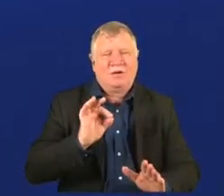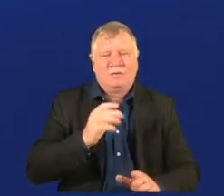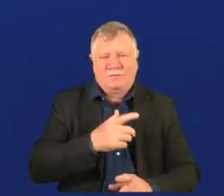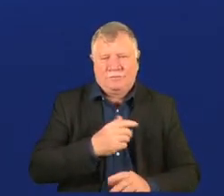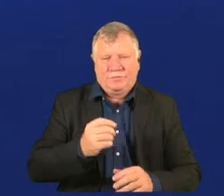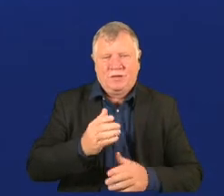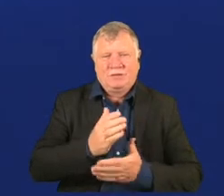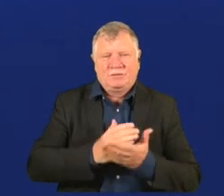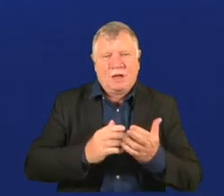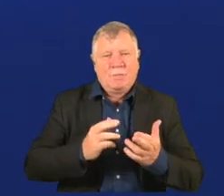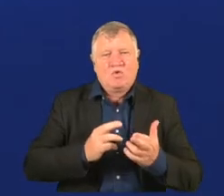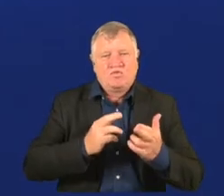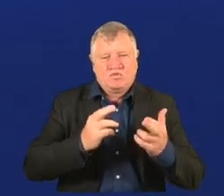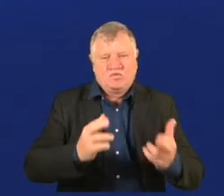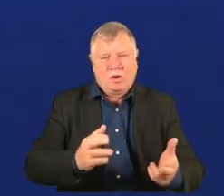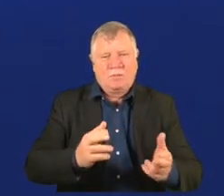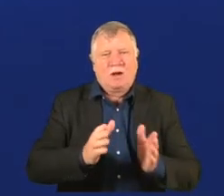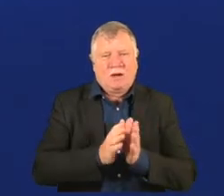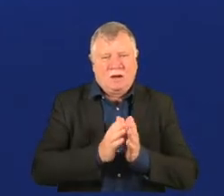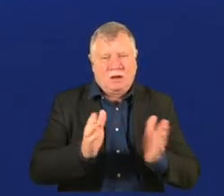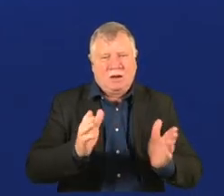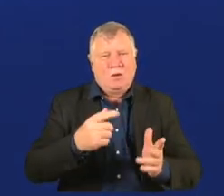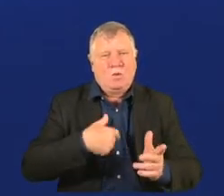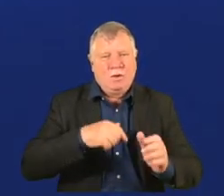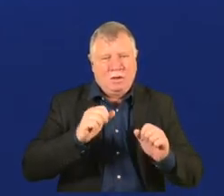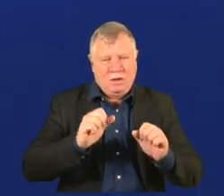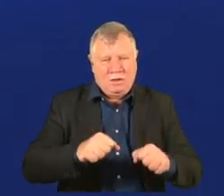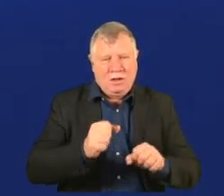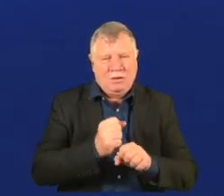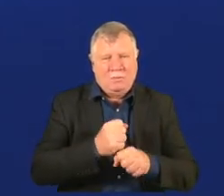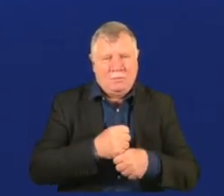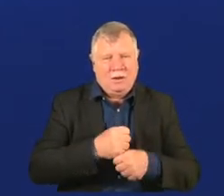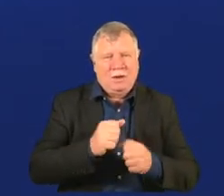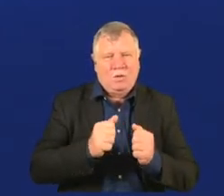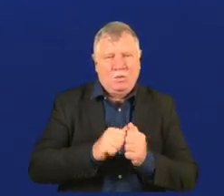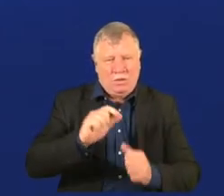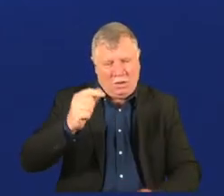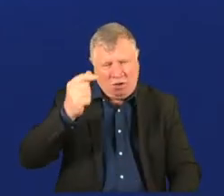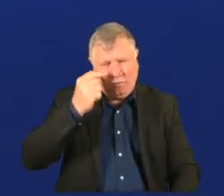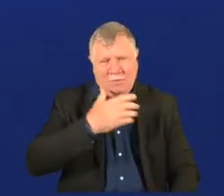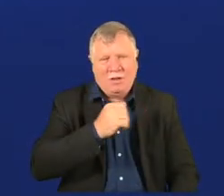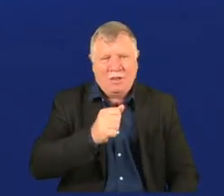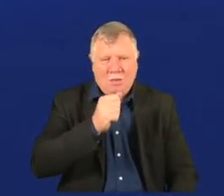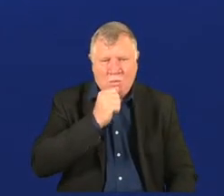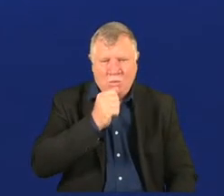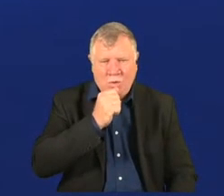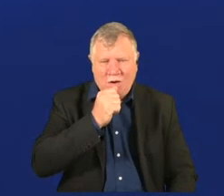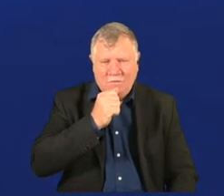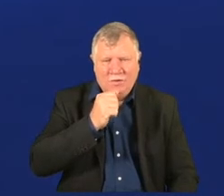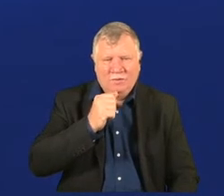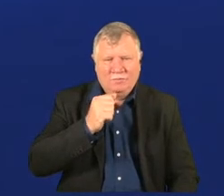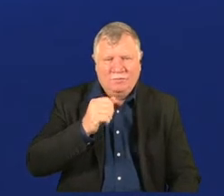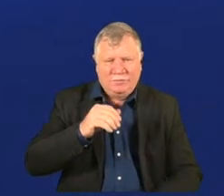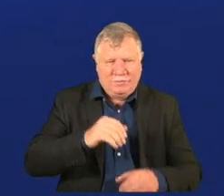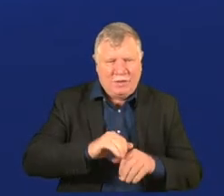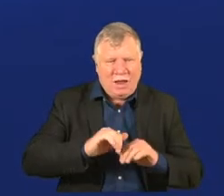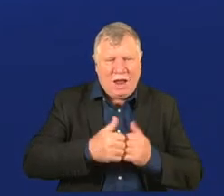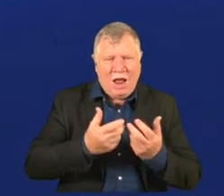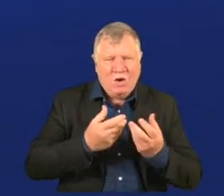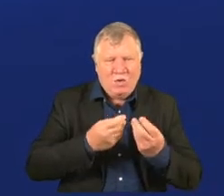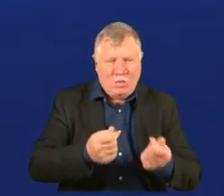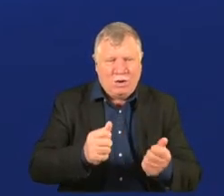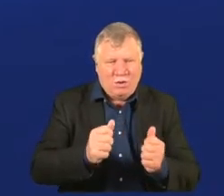general recommendations that we're hoping we can start working with the government and the private stakeholders around how do we go